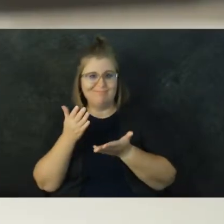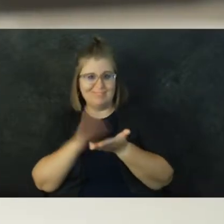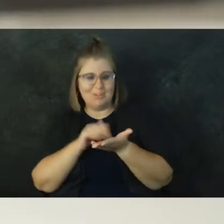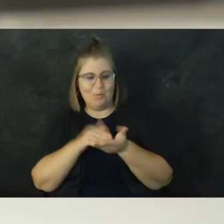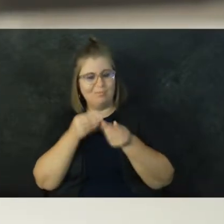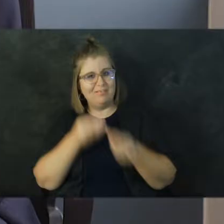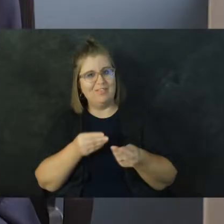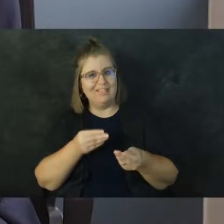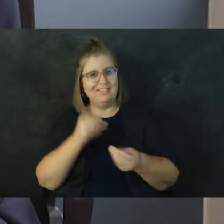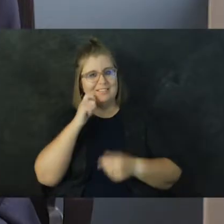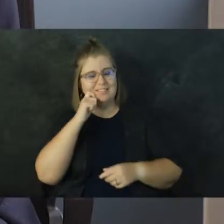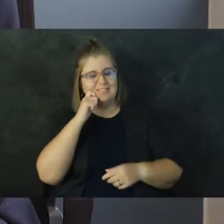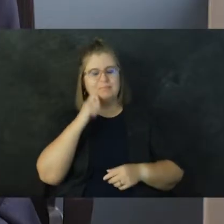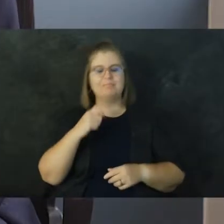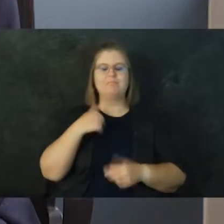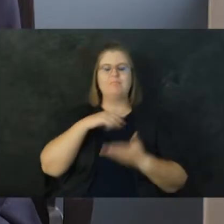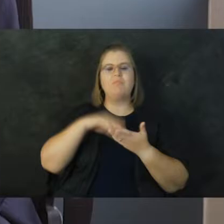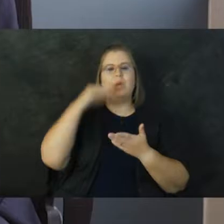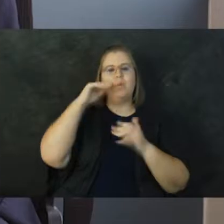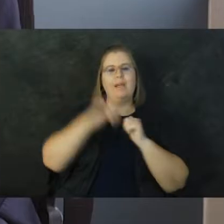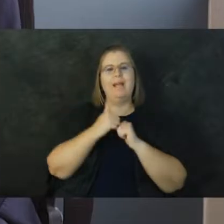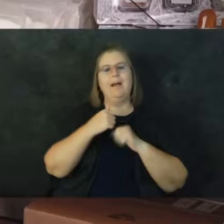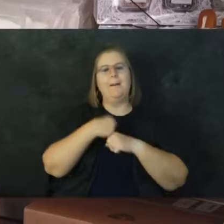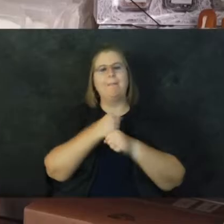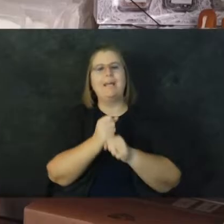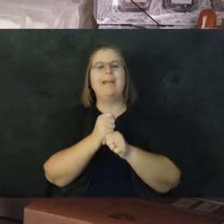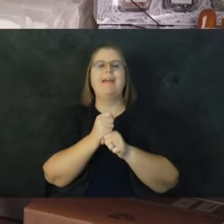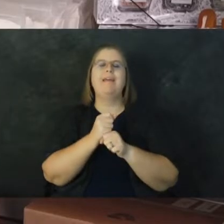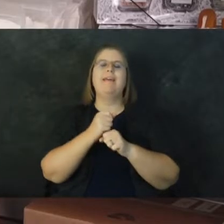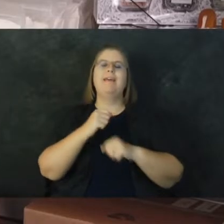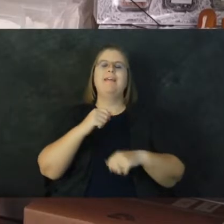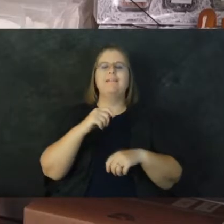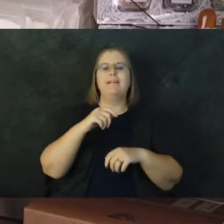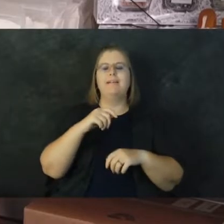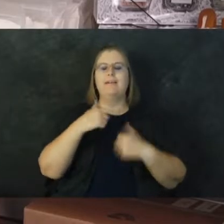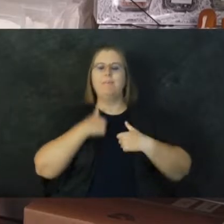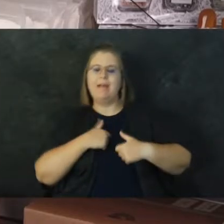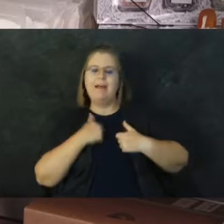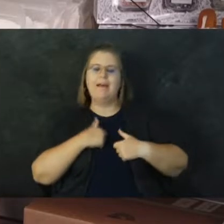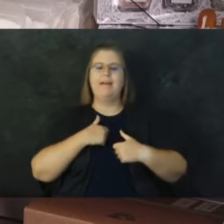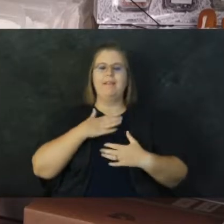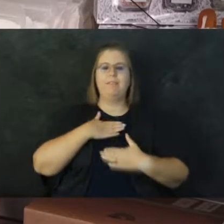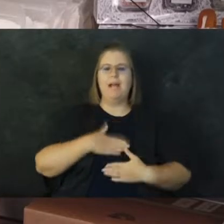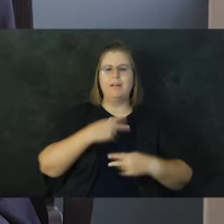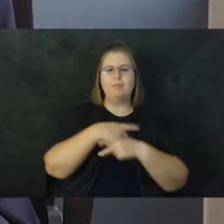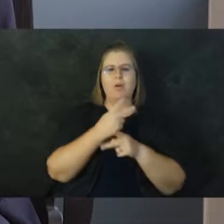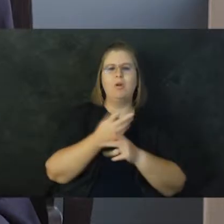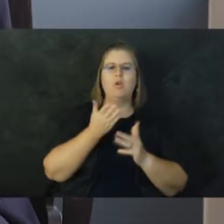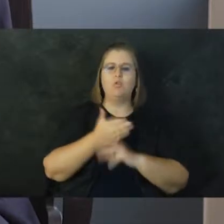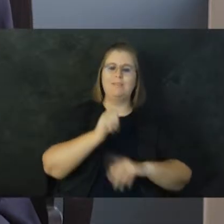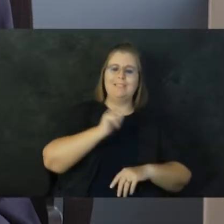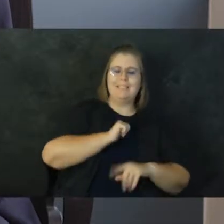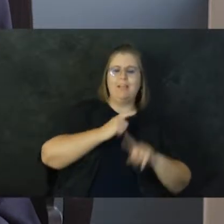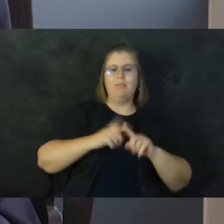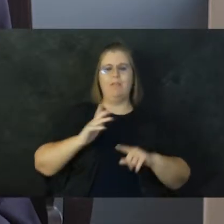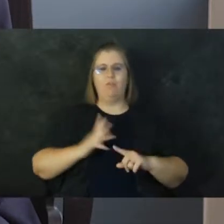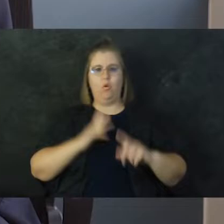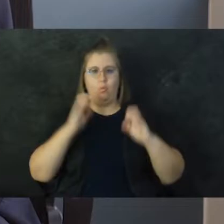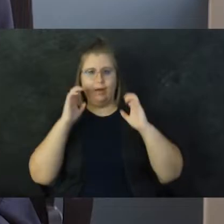soap to nourish your skin. I learned how to make bath and body products through some self-informal education. The